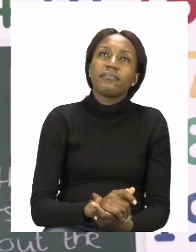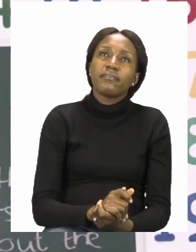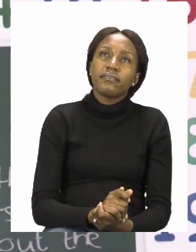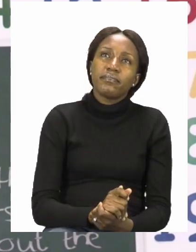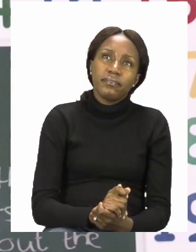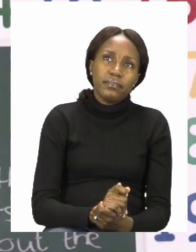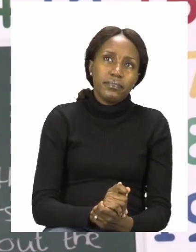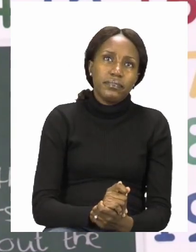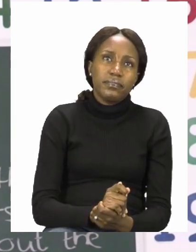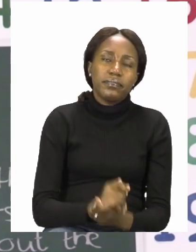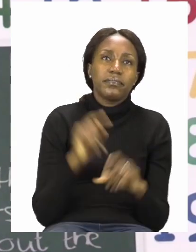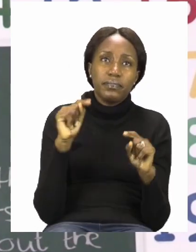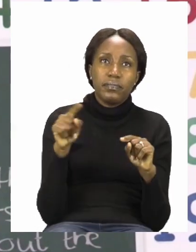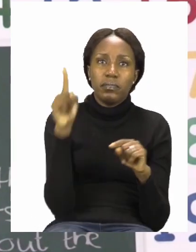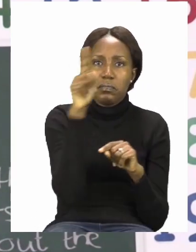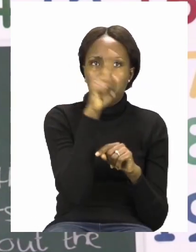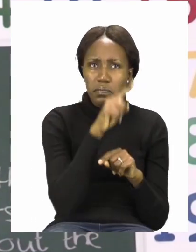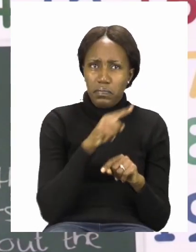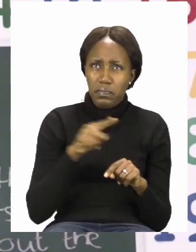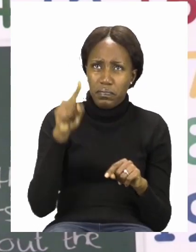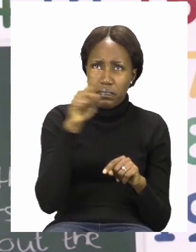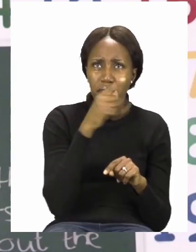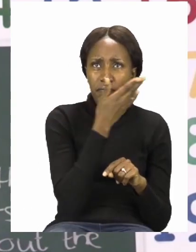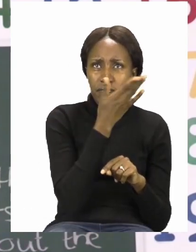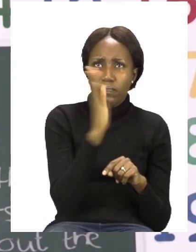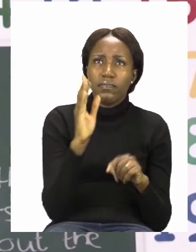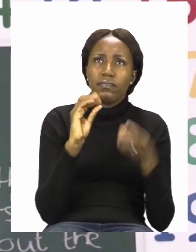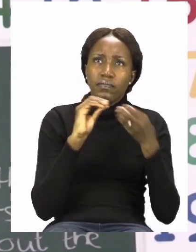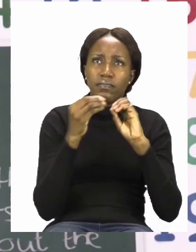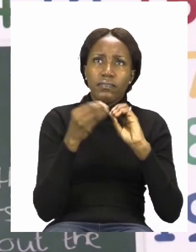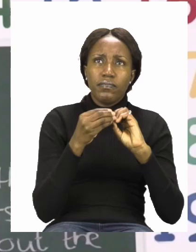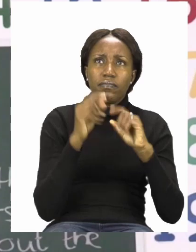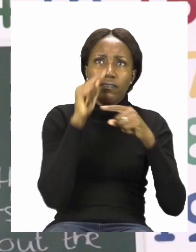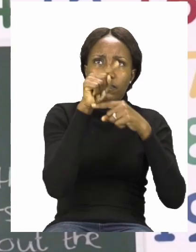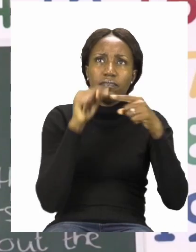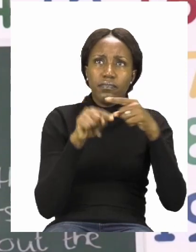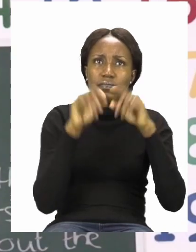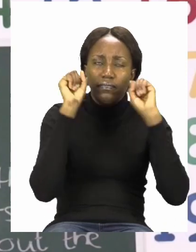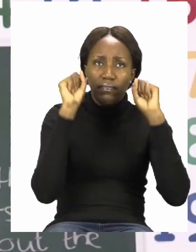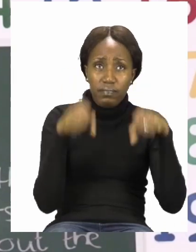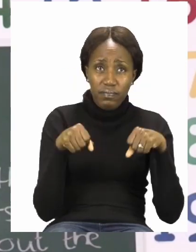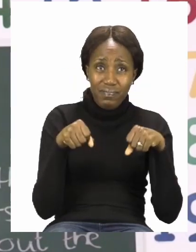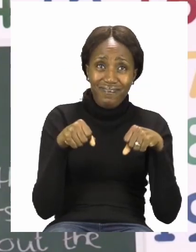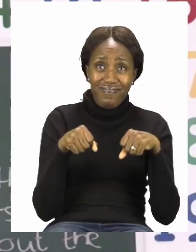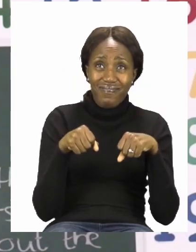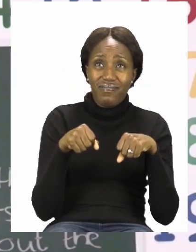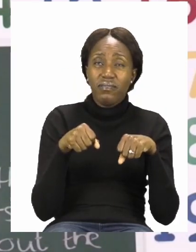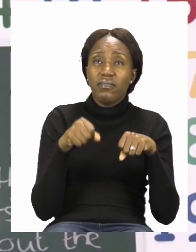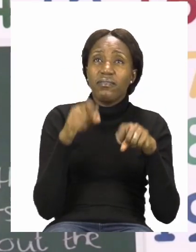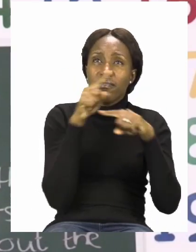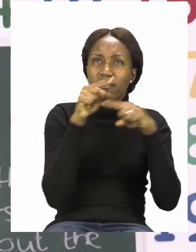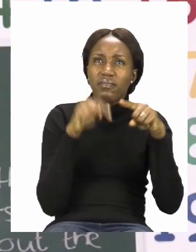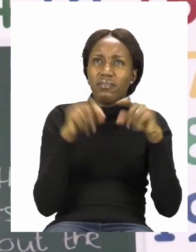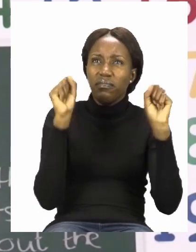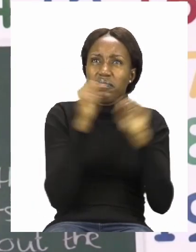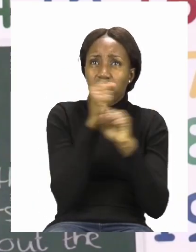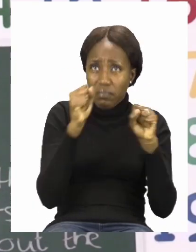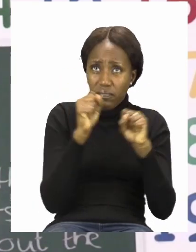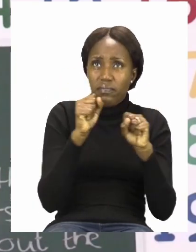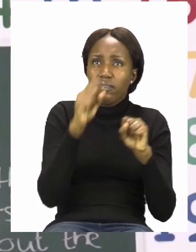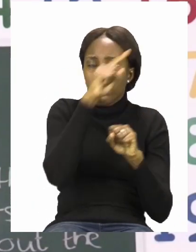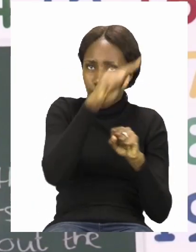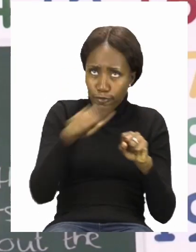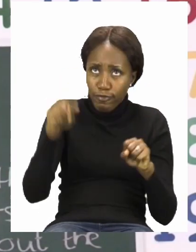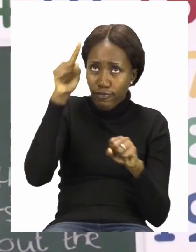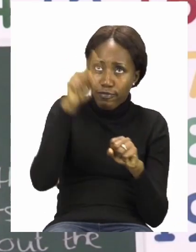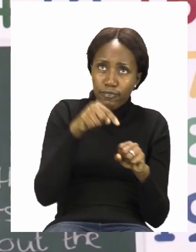asking us to circle all the even numbers and to cross out all the odd numbers. We are going to do